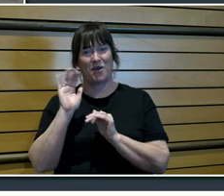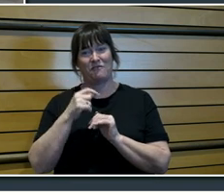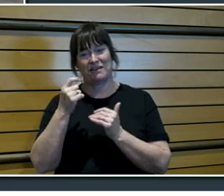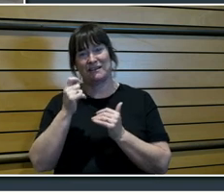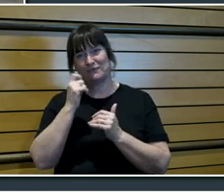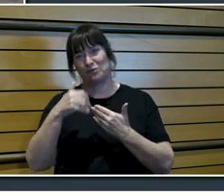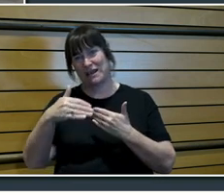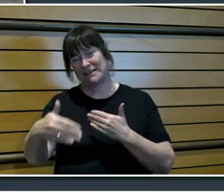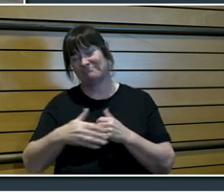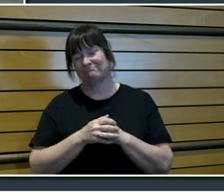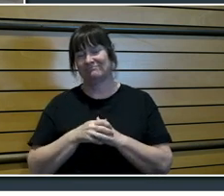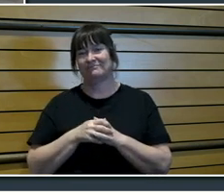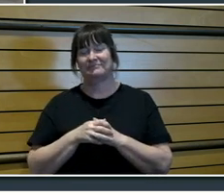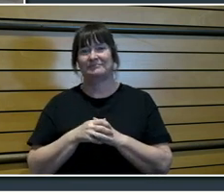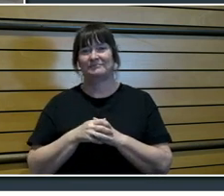well.